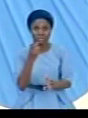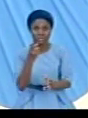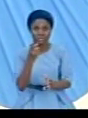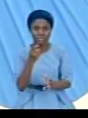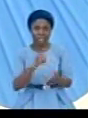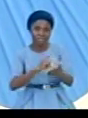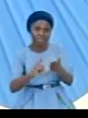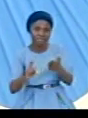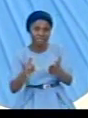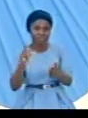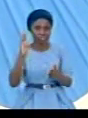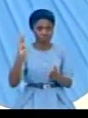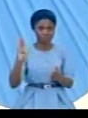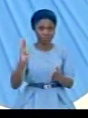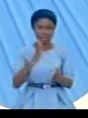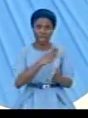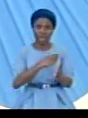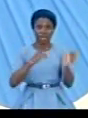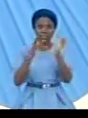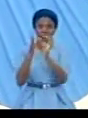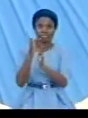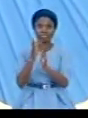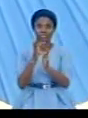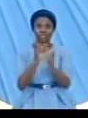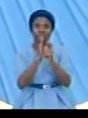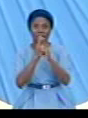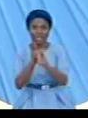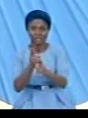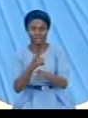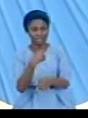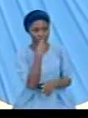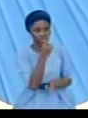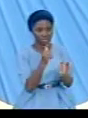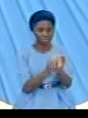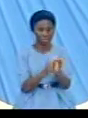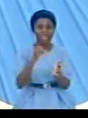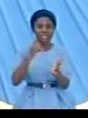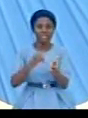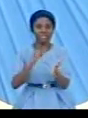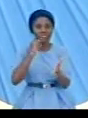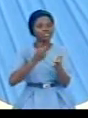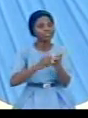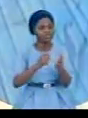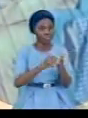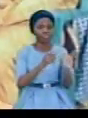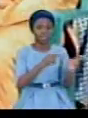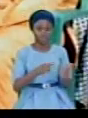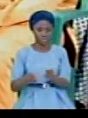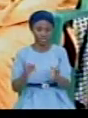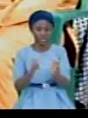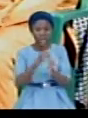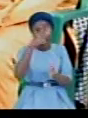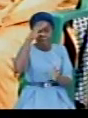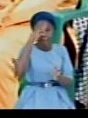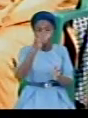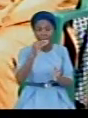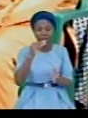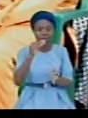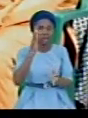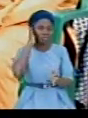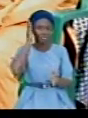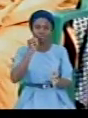he answered and said, it is written, man shall not live by bread